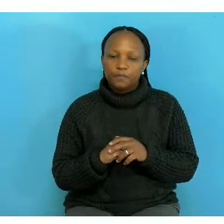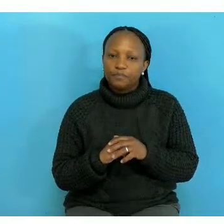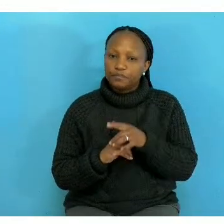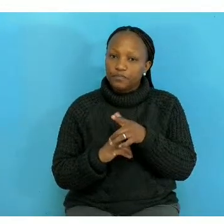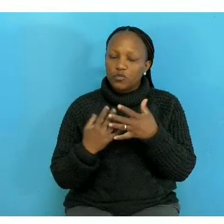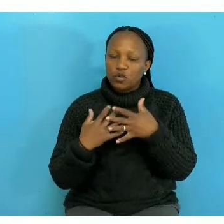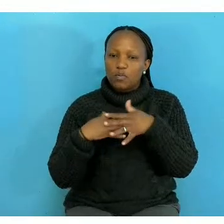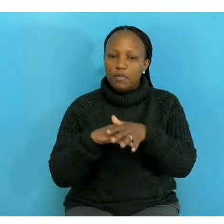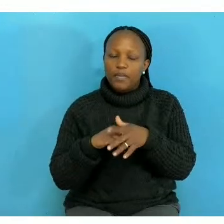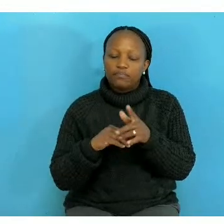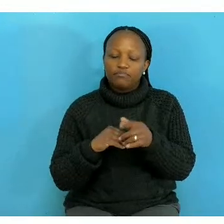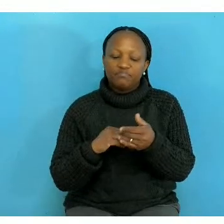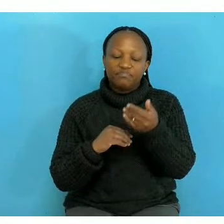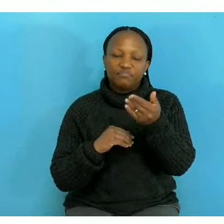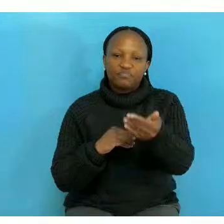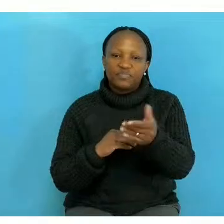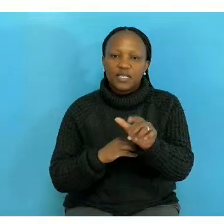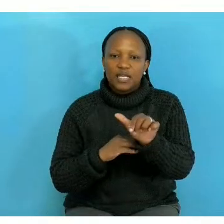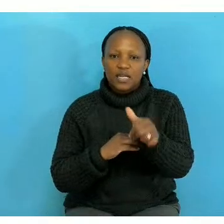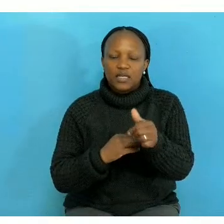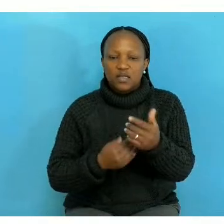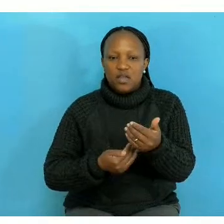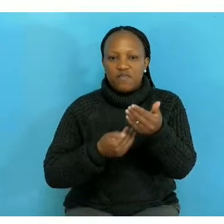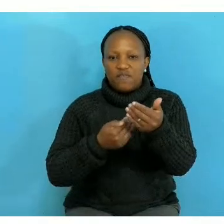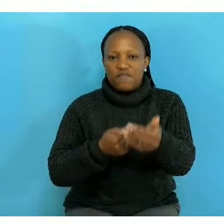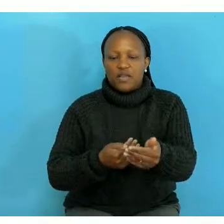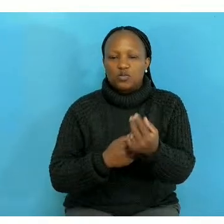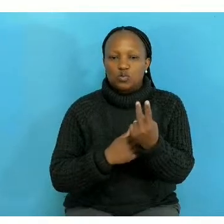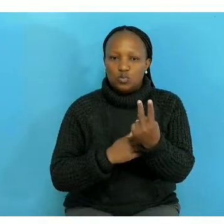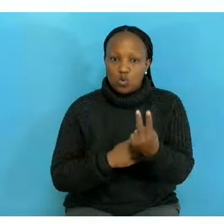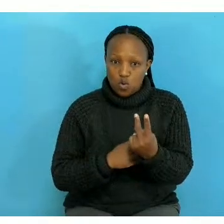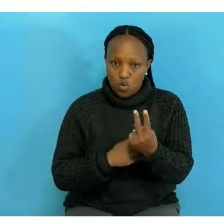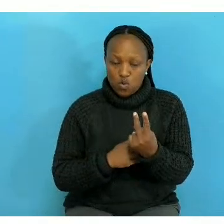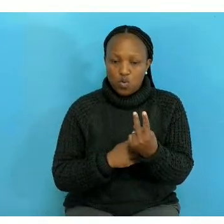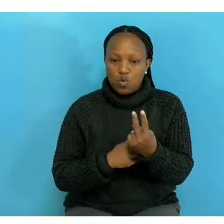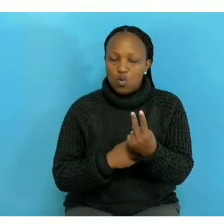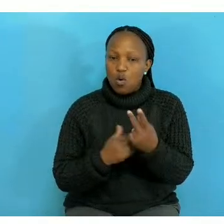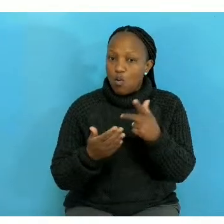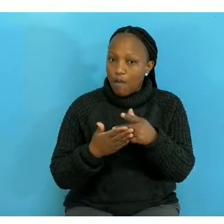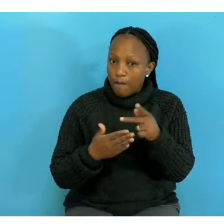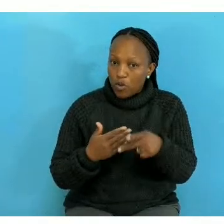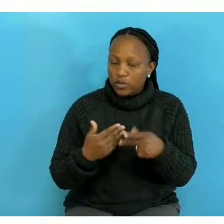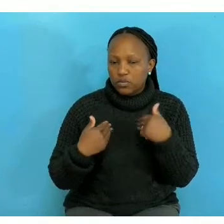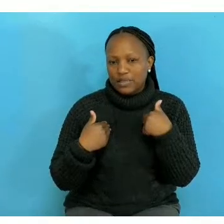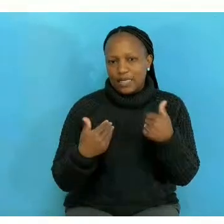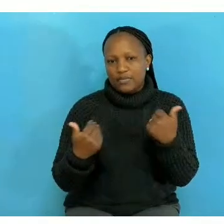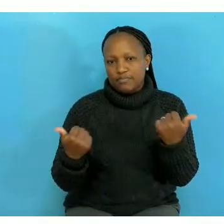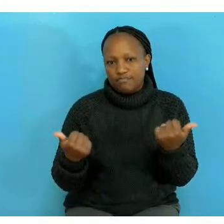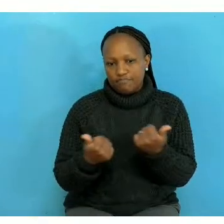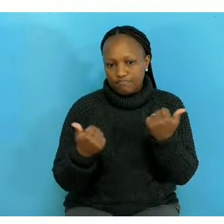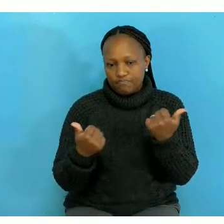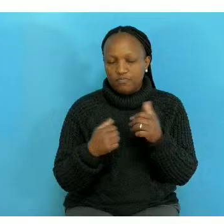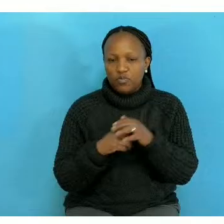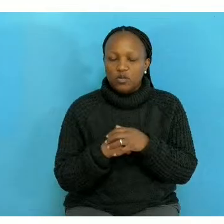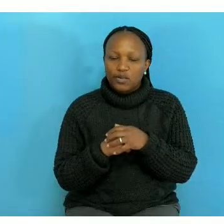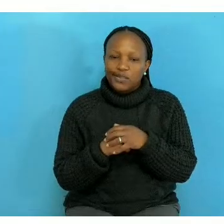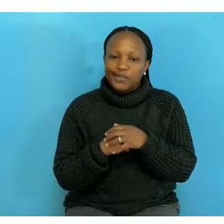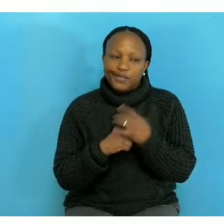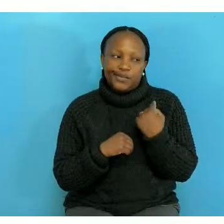implemented in the phase 2 project that has started. There has been a